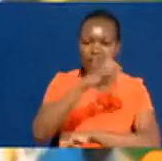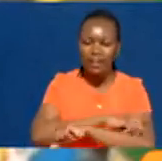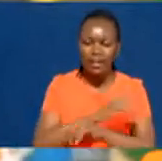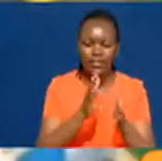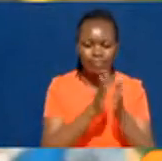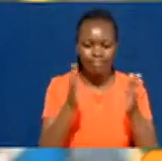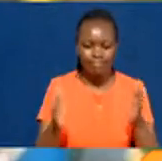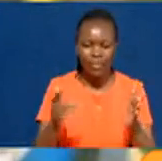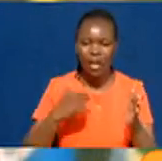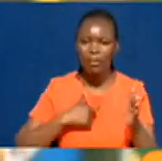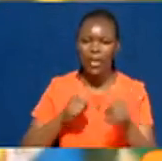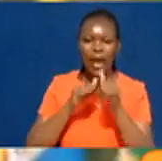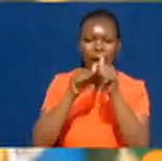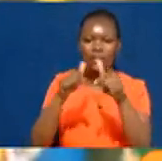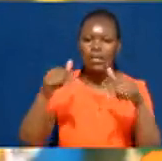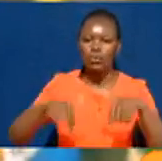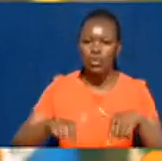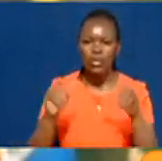say it today.